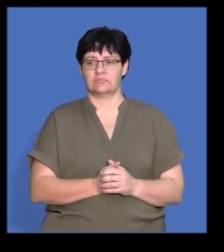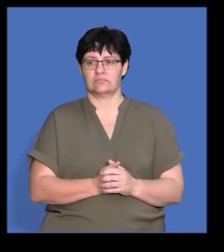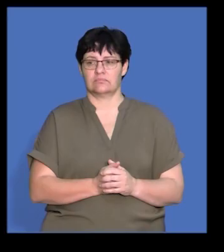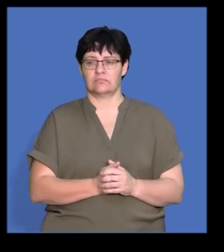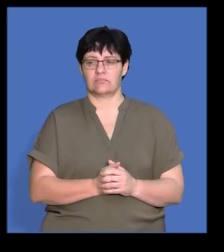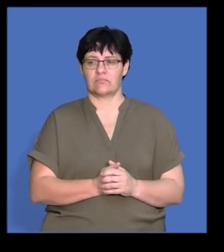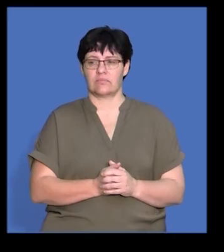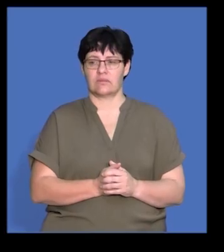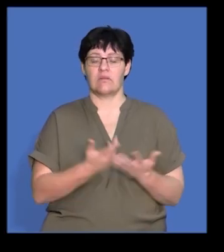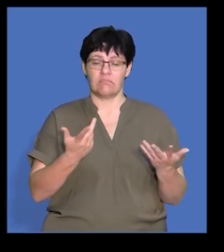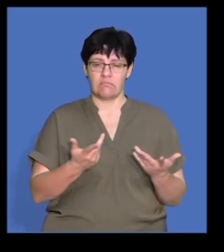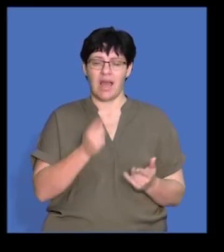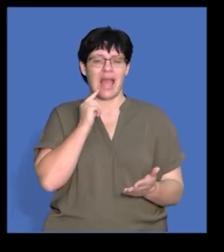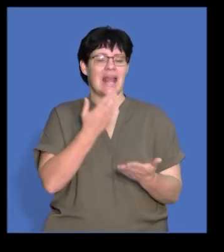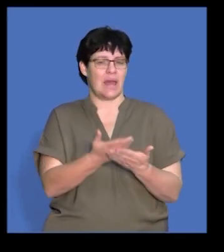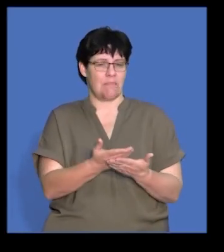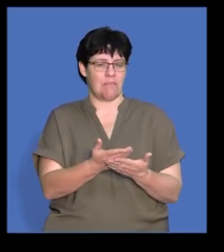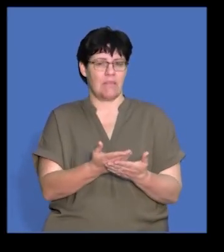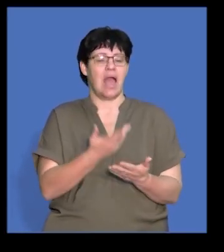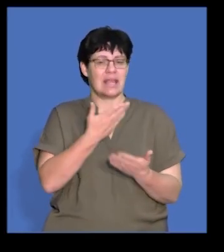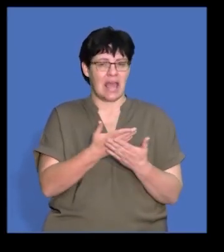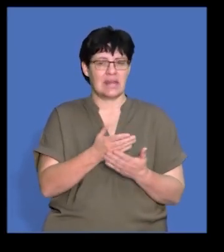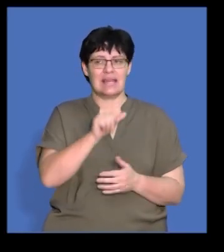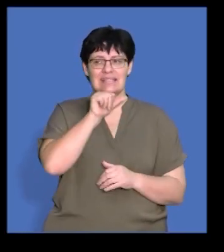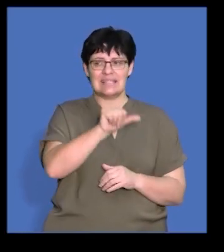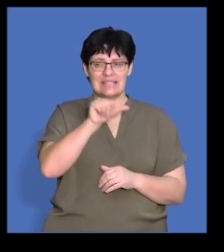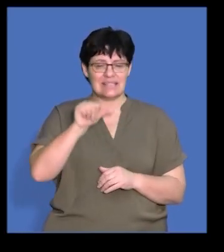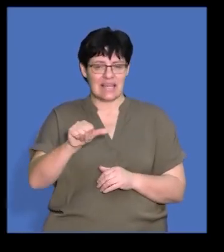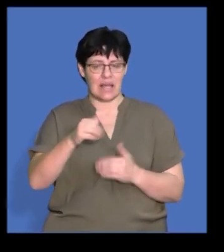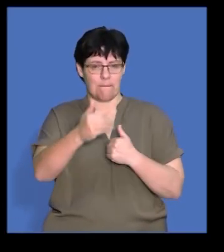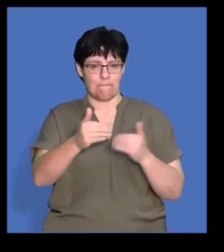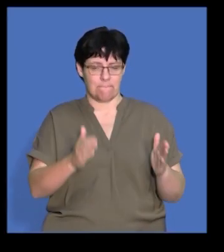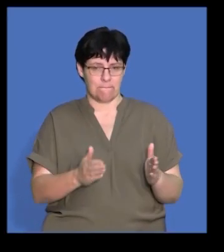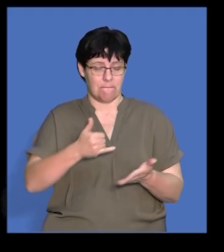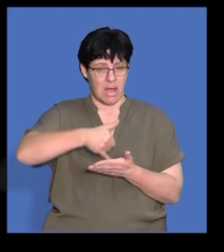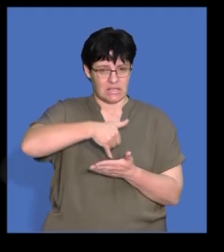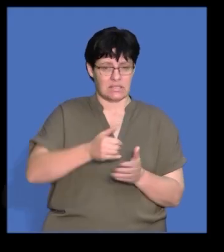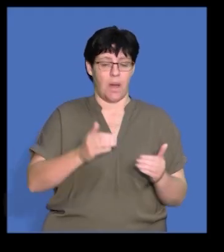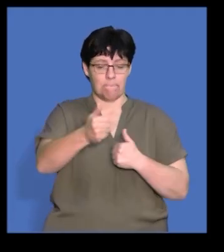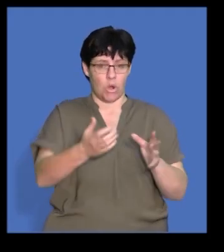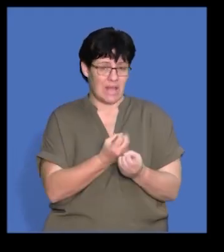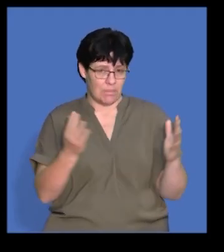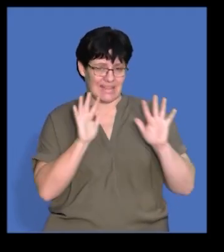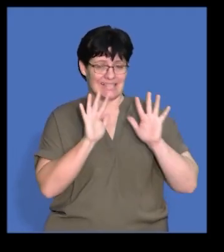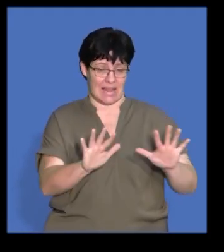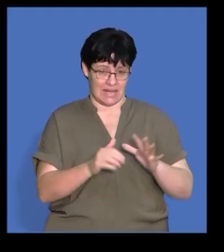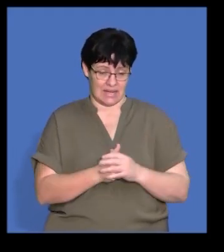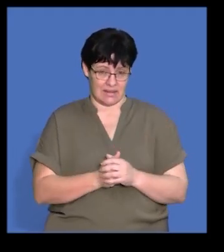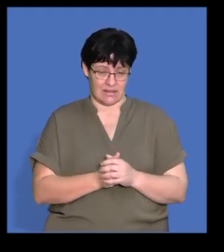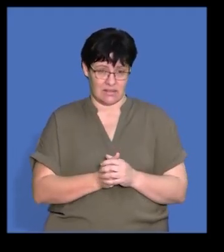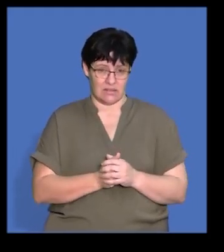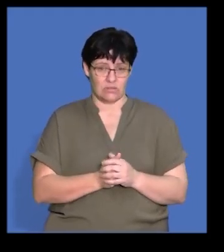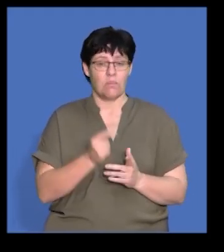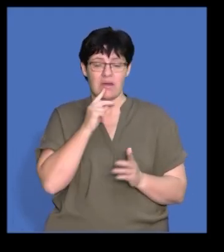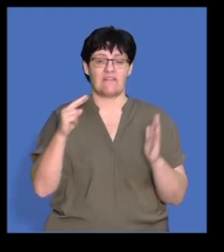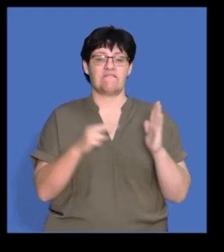dimensions again. She claims that we can put 66 mugs will fit into 10 boxes. And they want you to